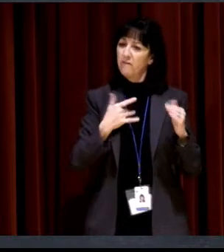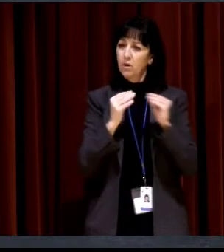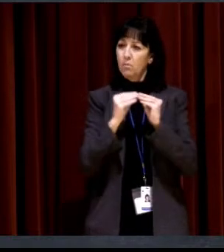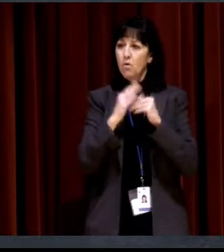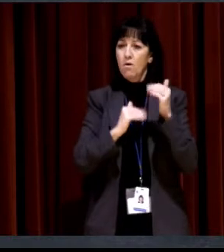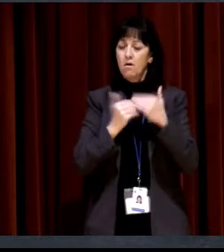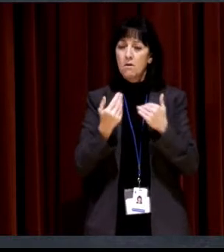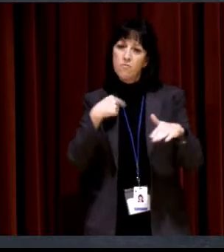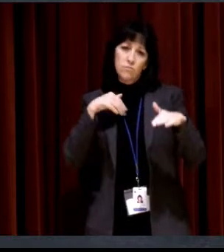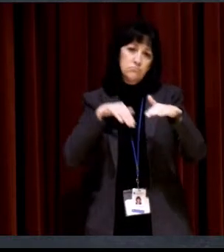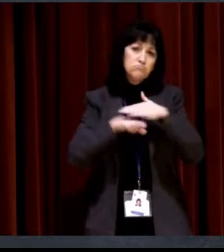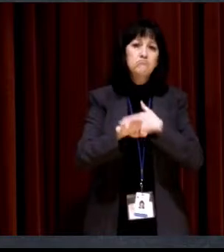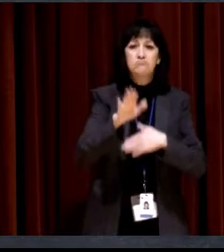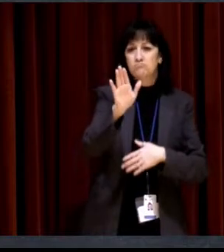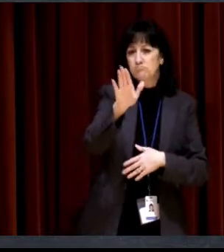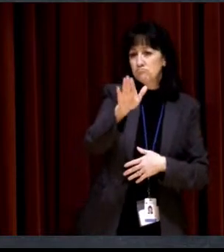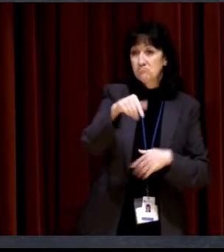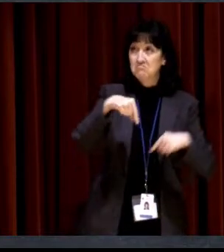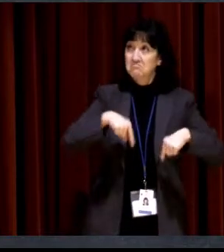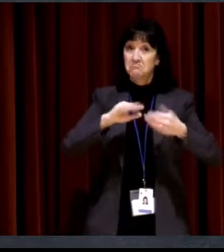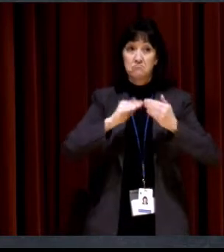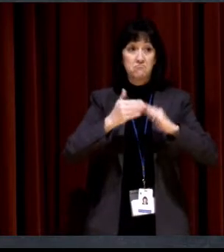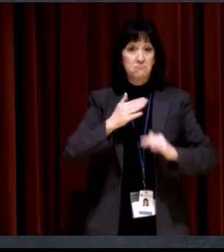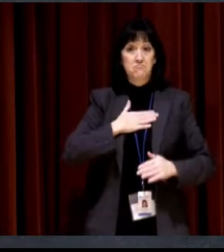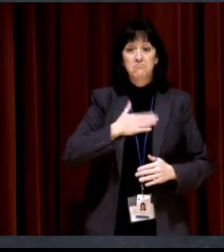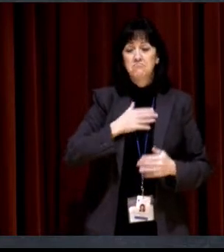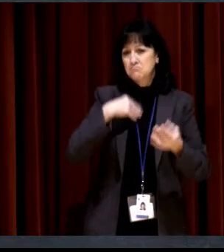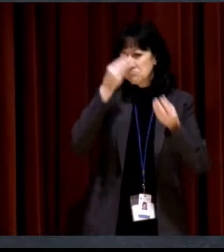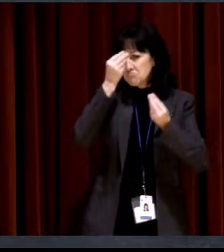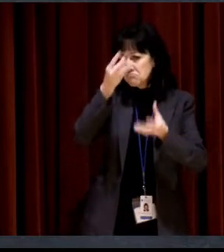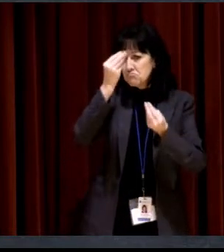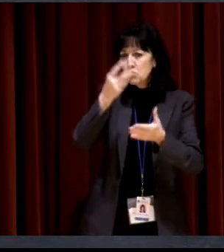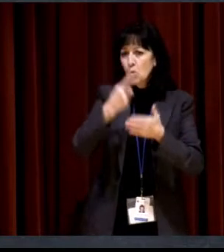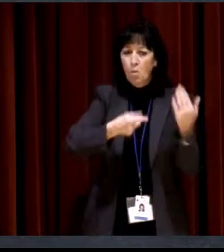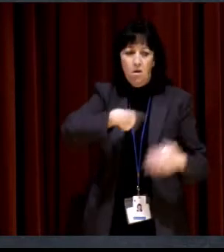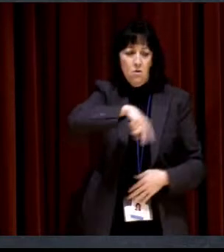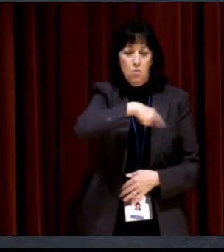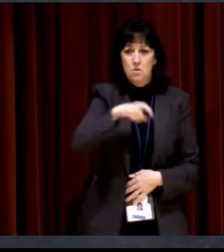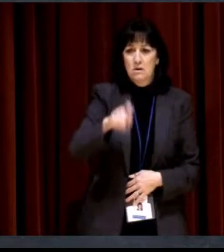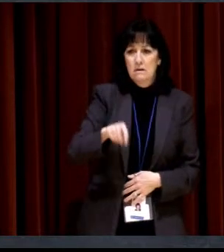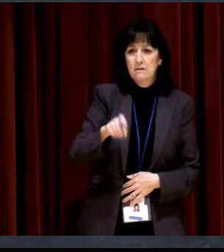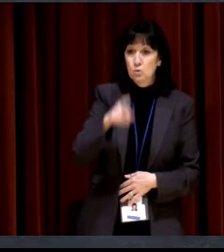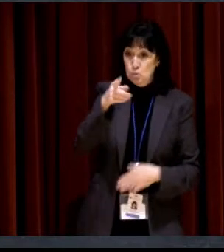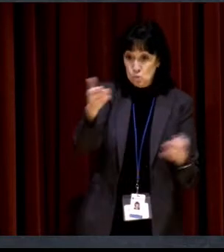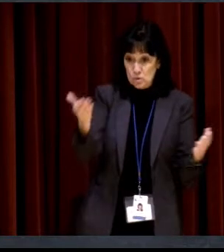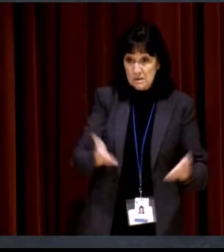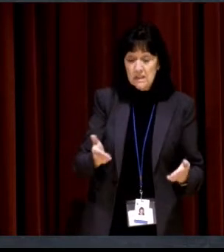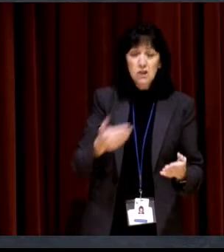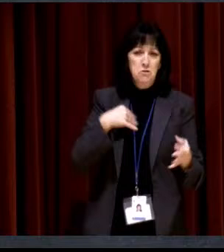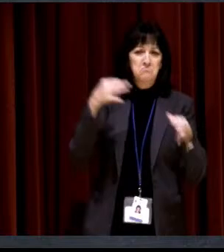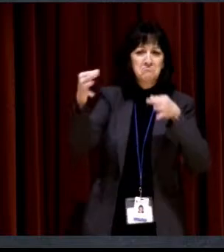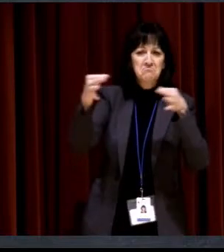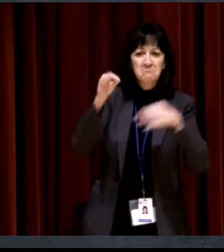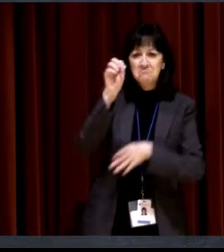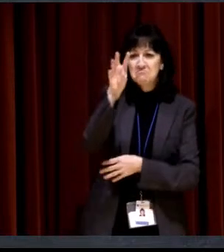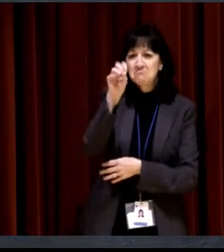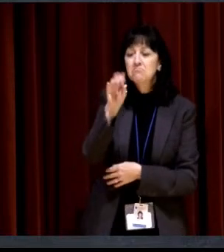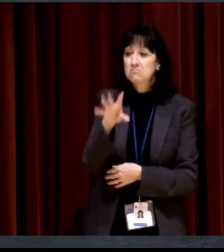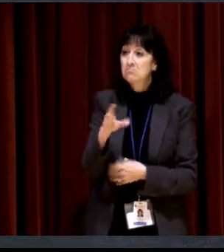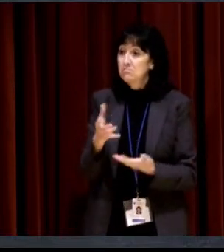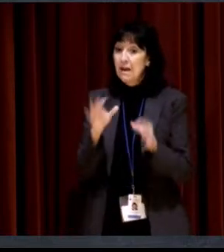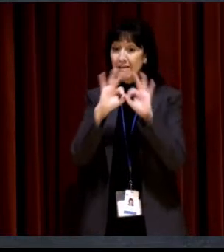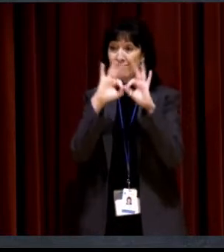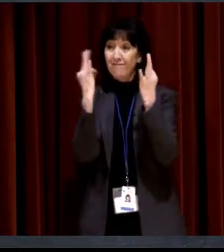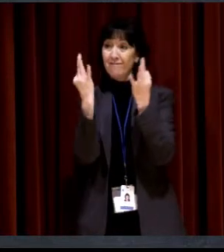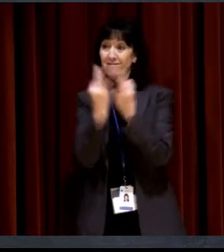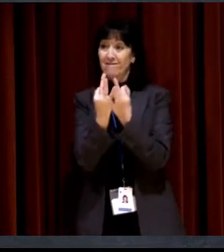create the agenda on the spot and find out what it is that they need and want. So I think that's important. And when I say families, that includes the children. We